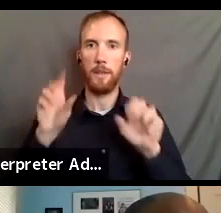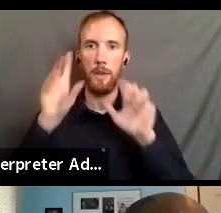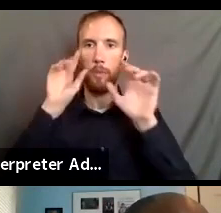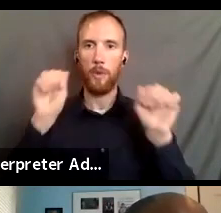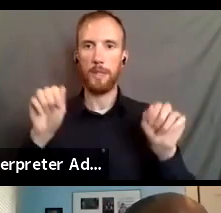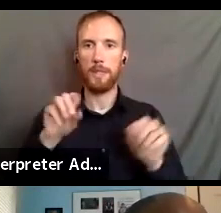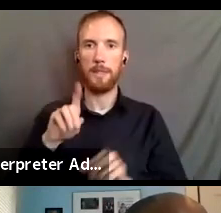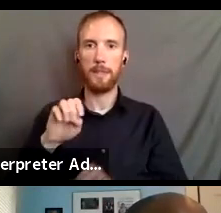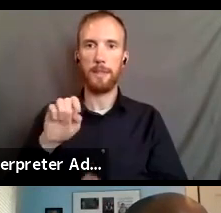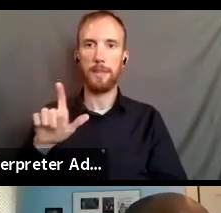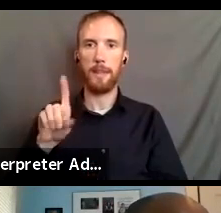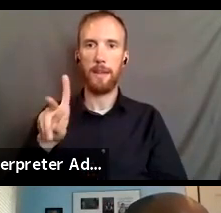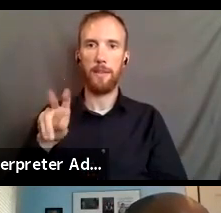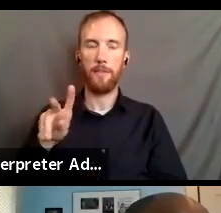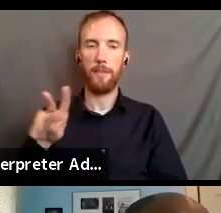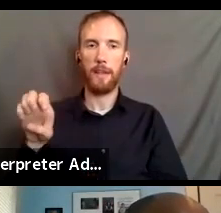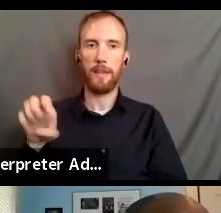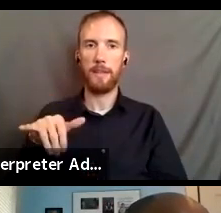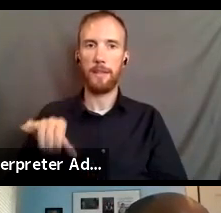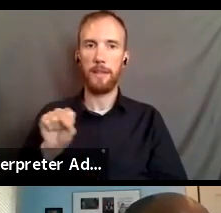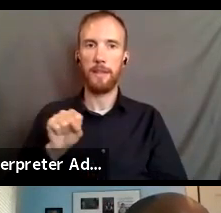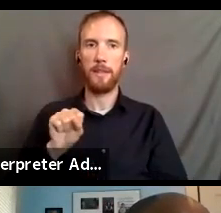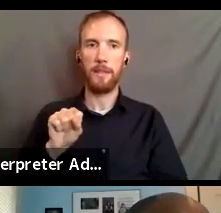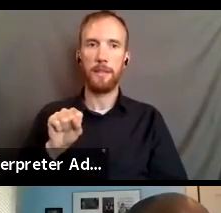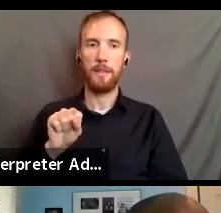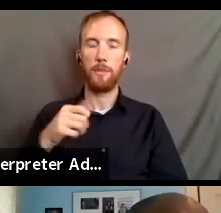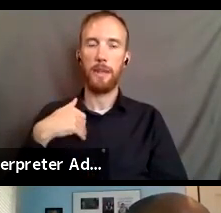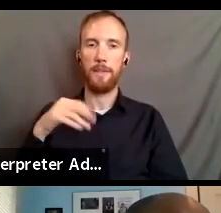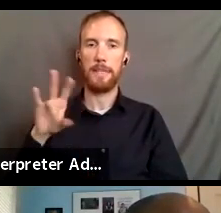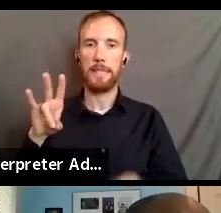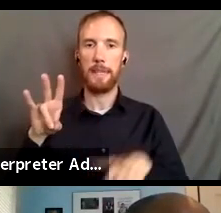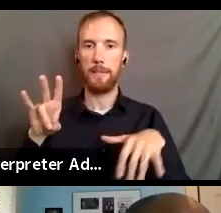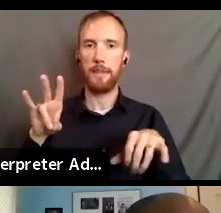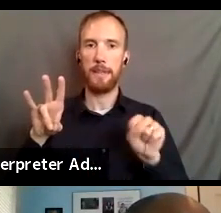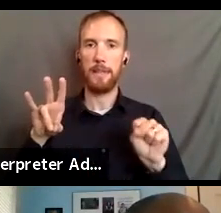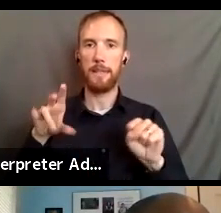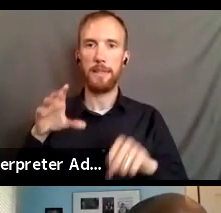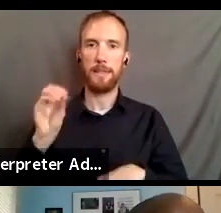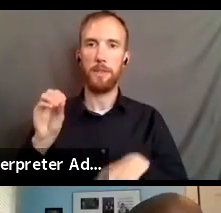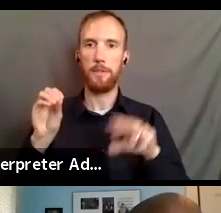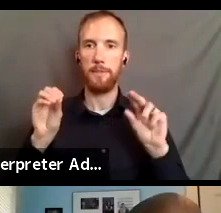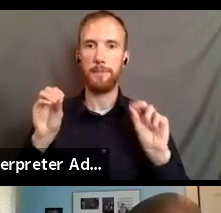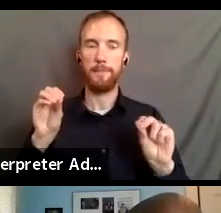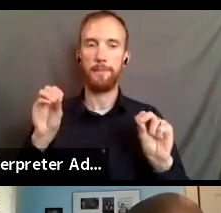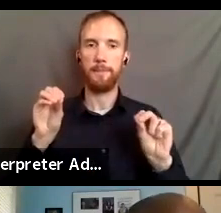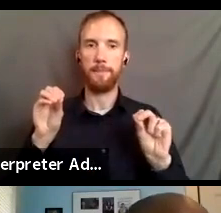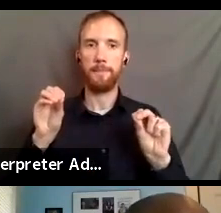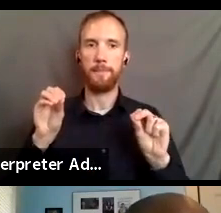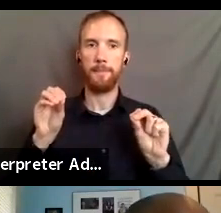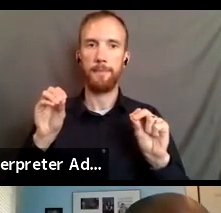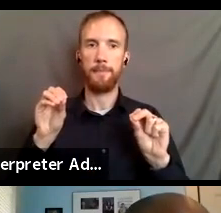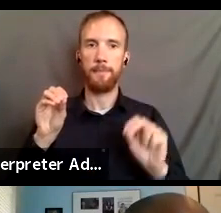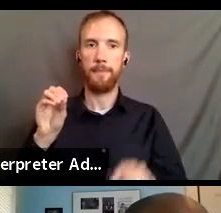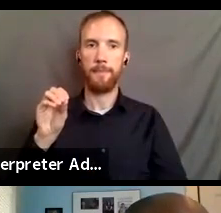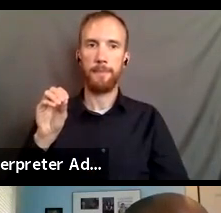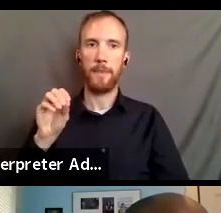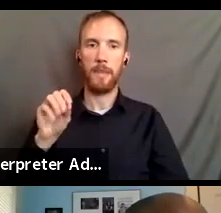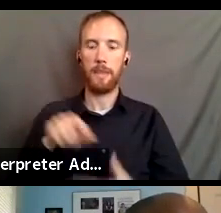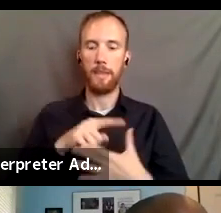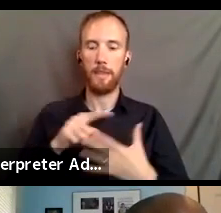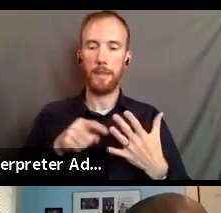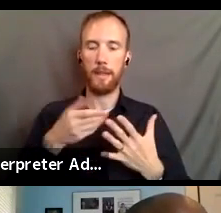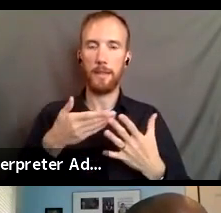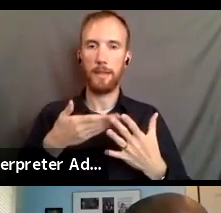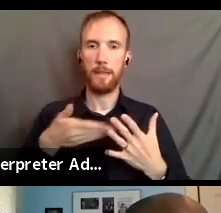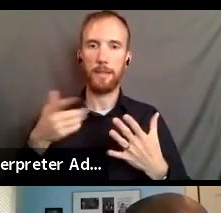yes mr president we have seven eyes and zero nays this these matters are adopted